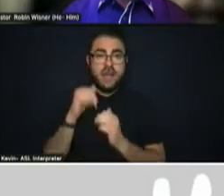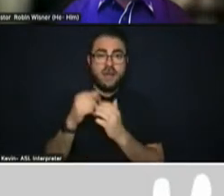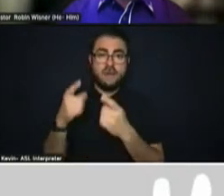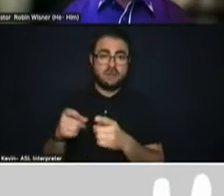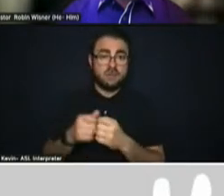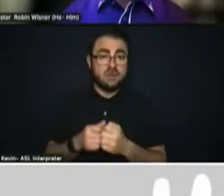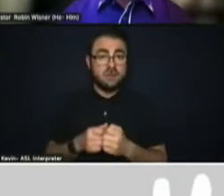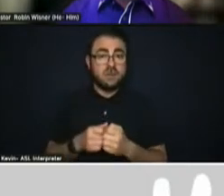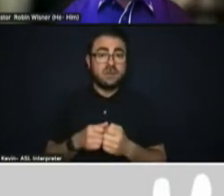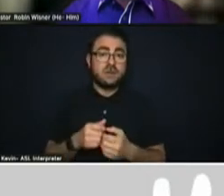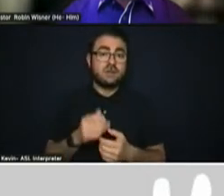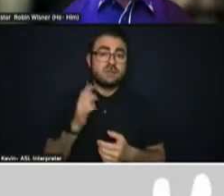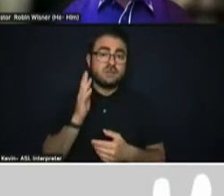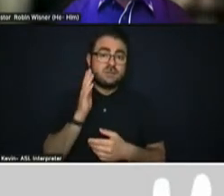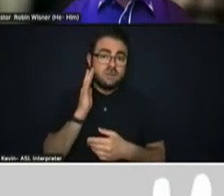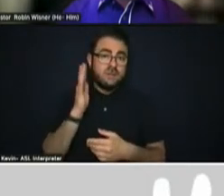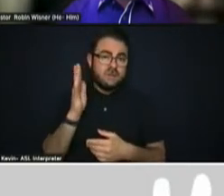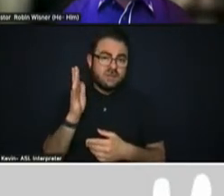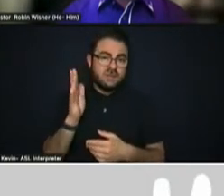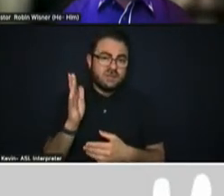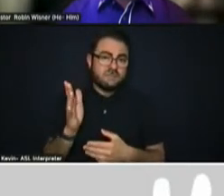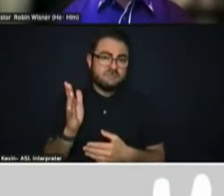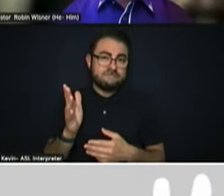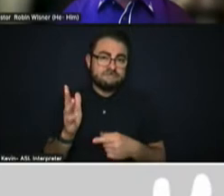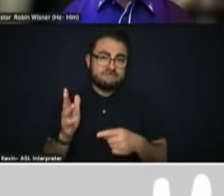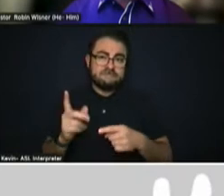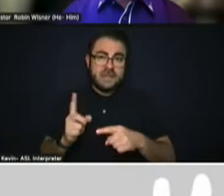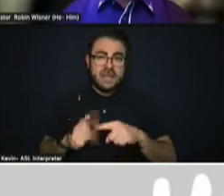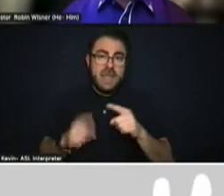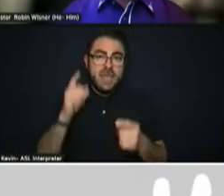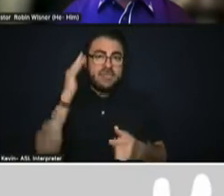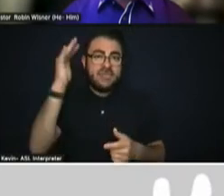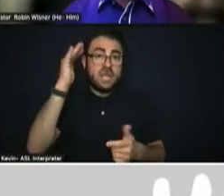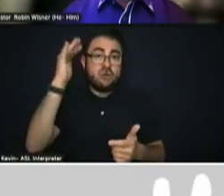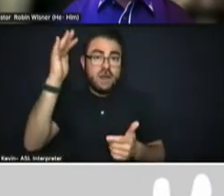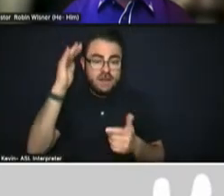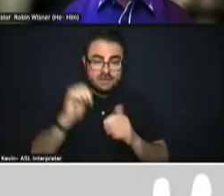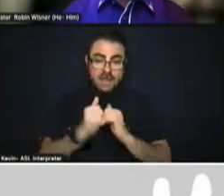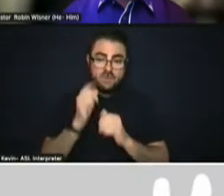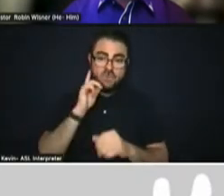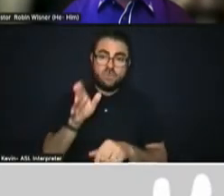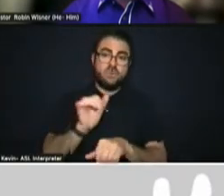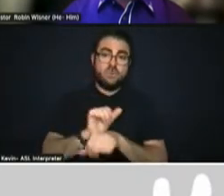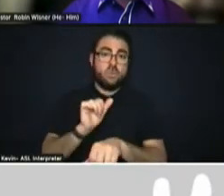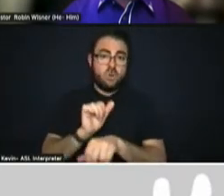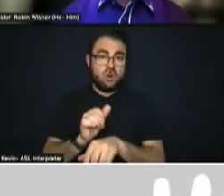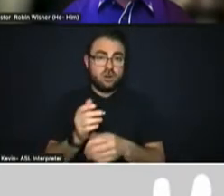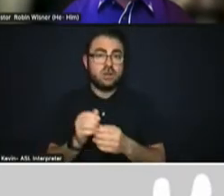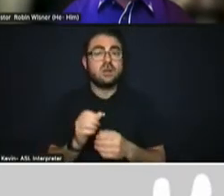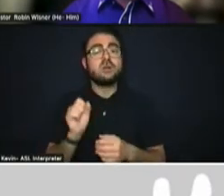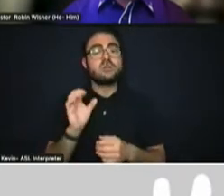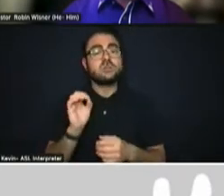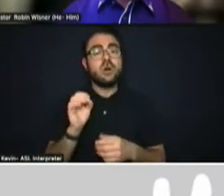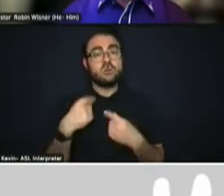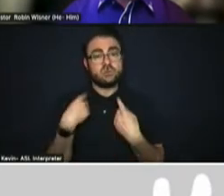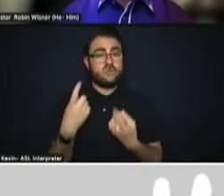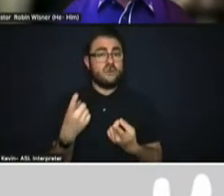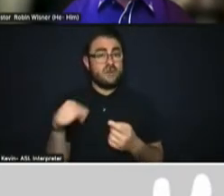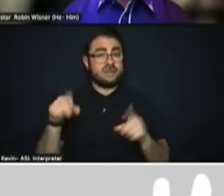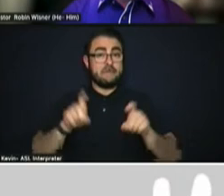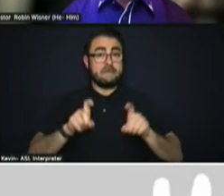to theoretically imagine how this is going to work on. And so in that regard, we're pleased with the pilot